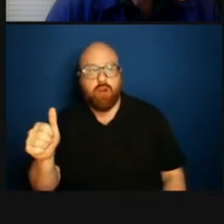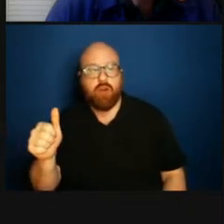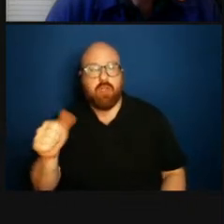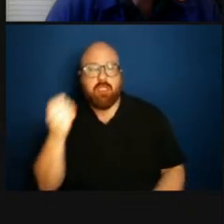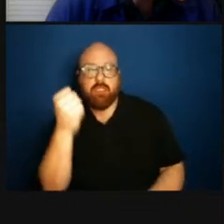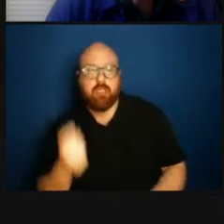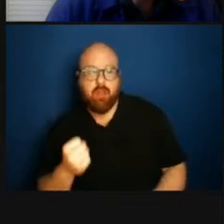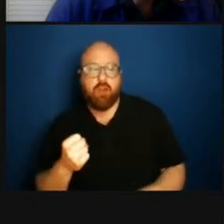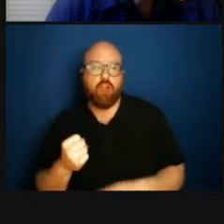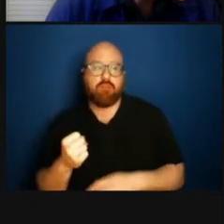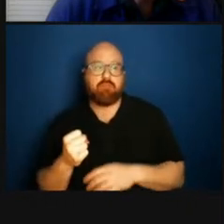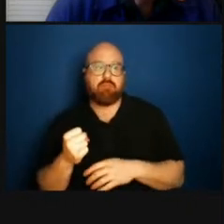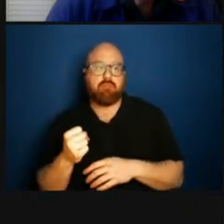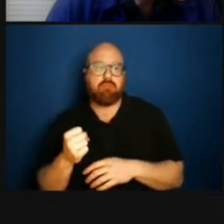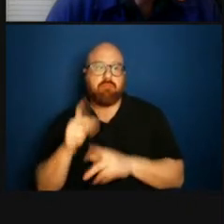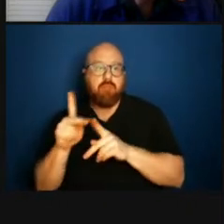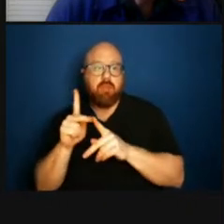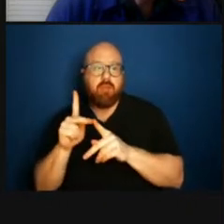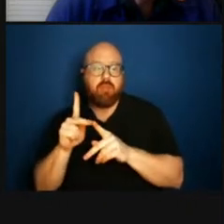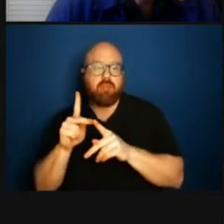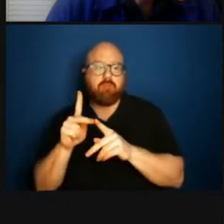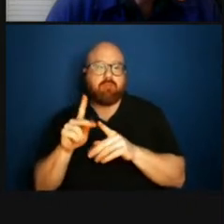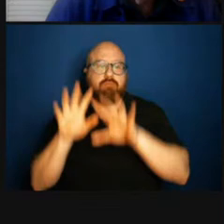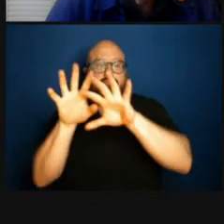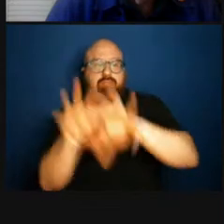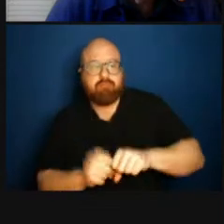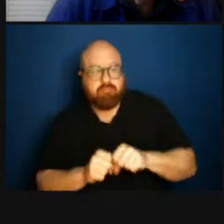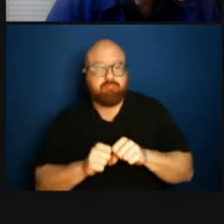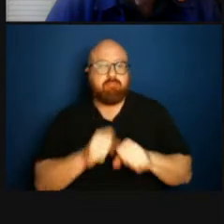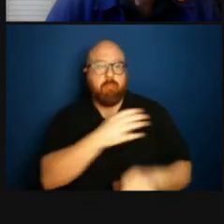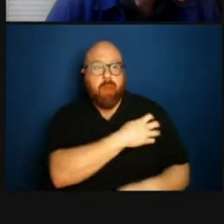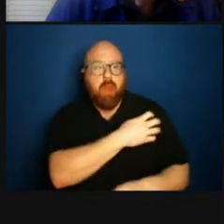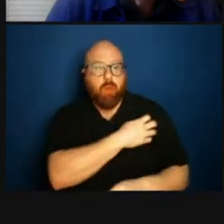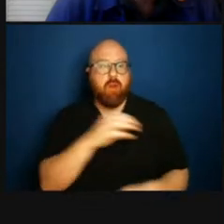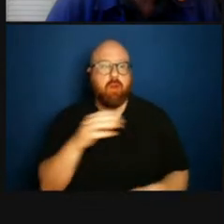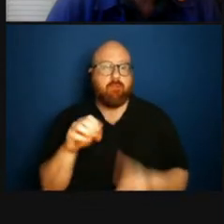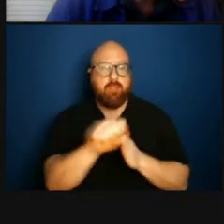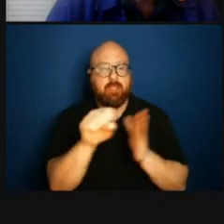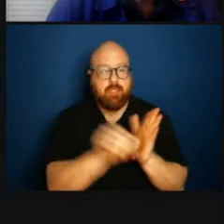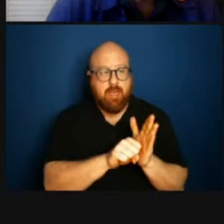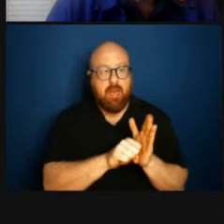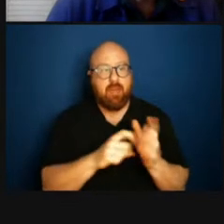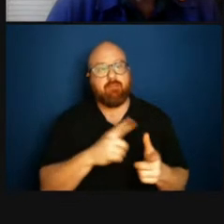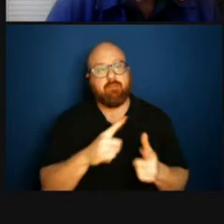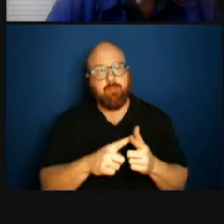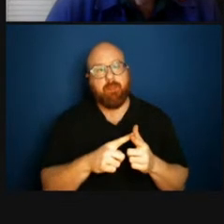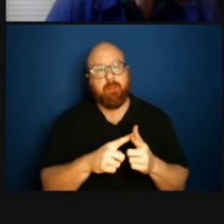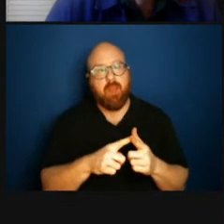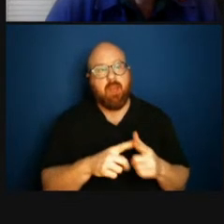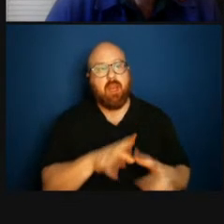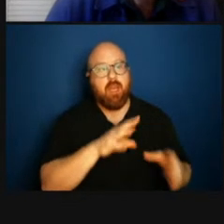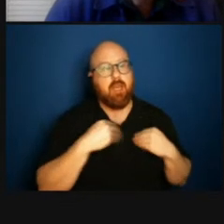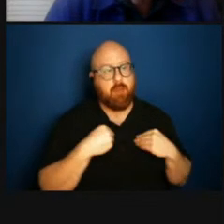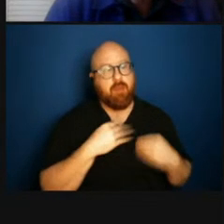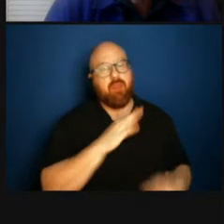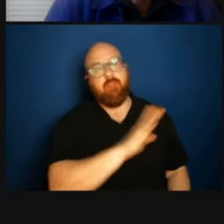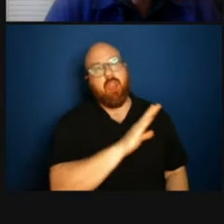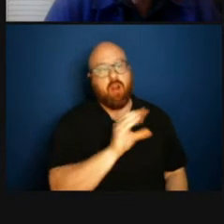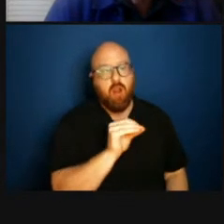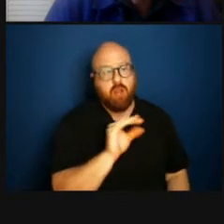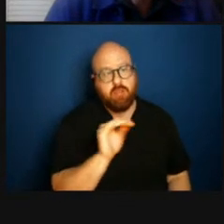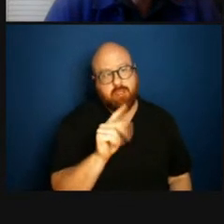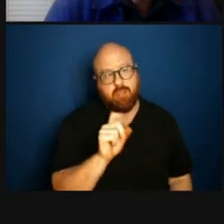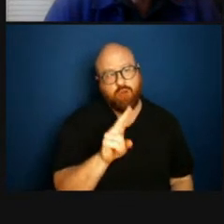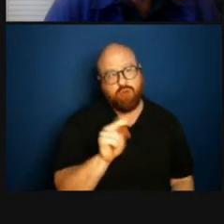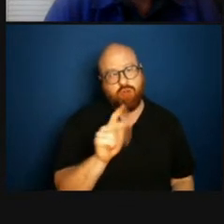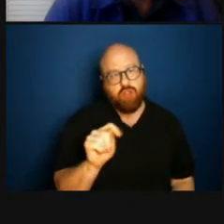amendments that is still with us 157 years later. Next. In spite of big